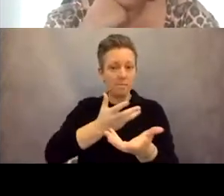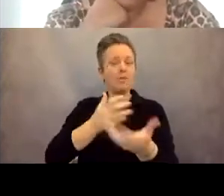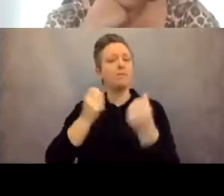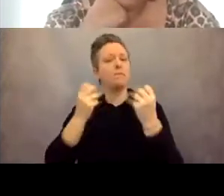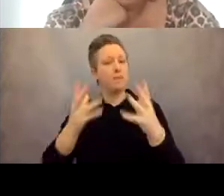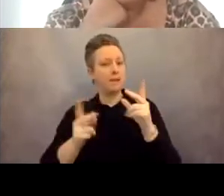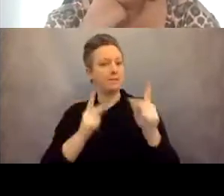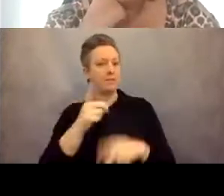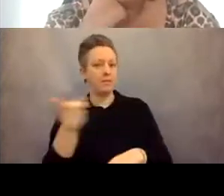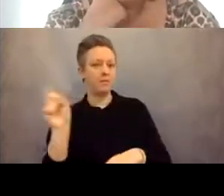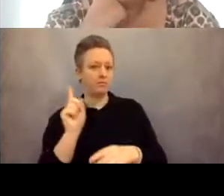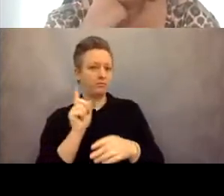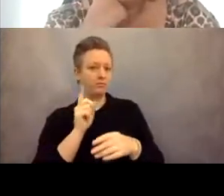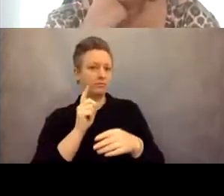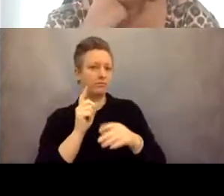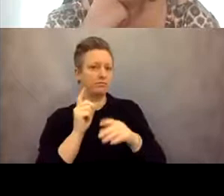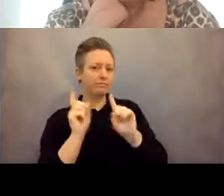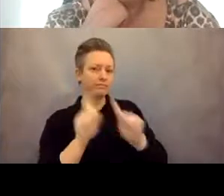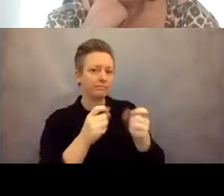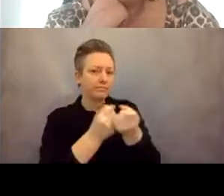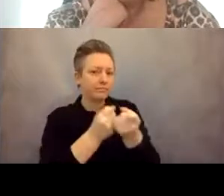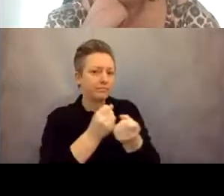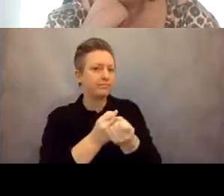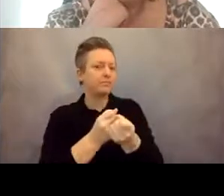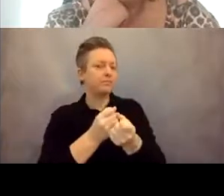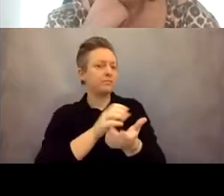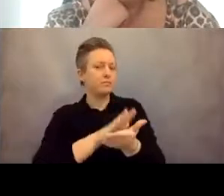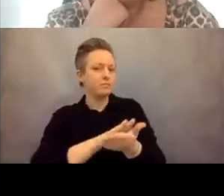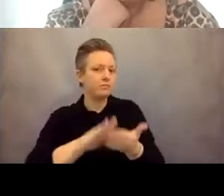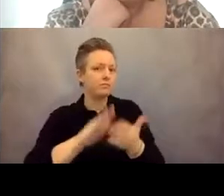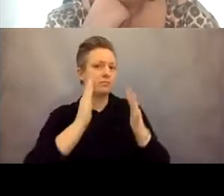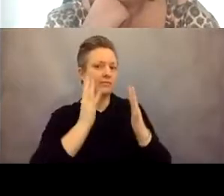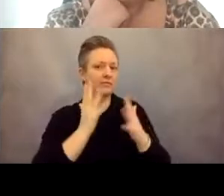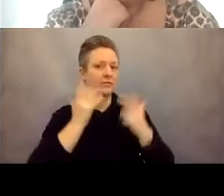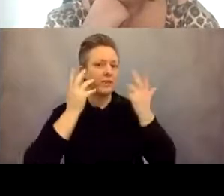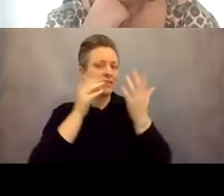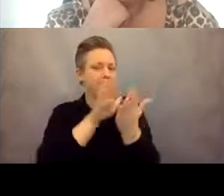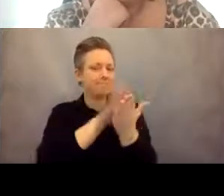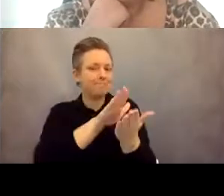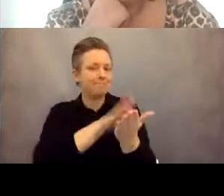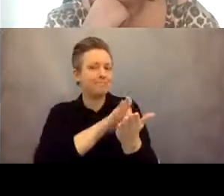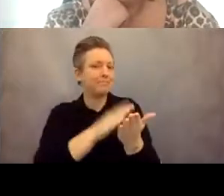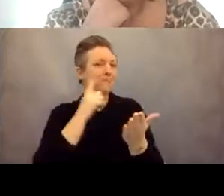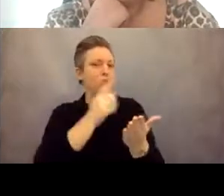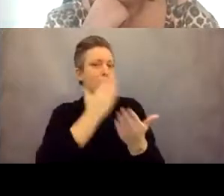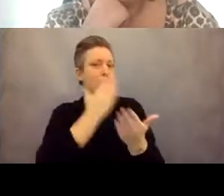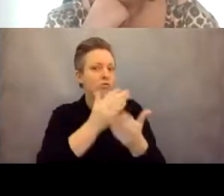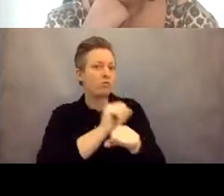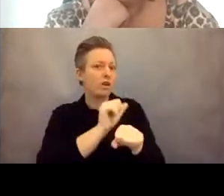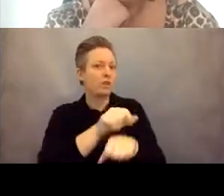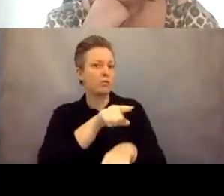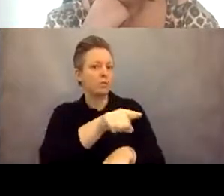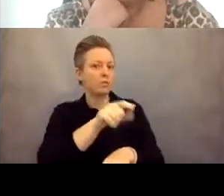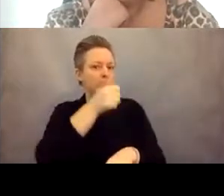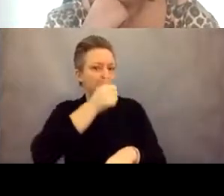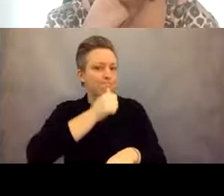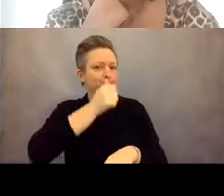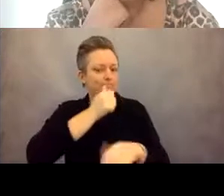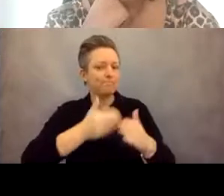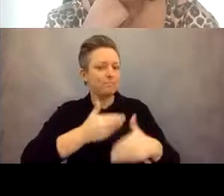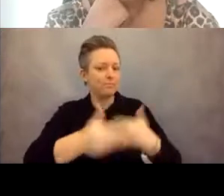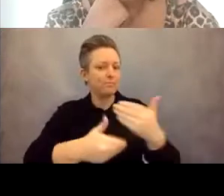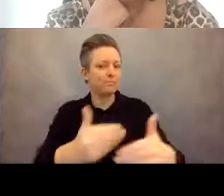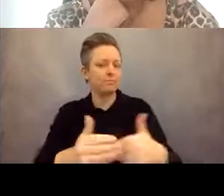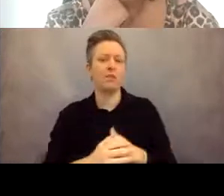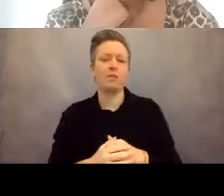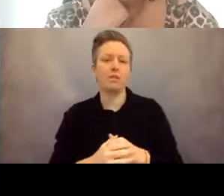gave us a lot of support for appearing to be stoic, for seeming to be strong, and for holding it all together. And what Professor Applebaum was talking